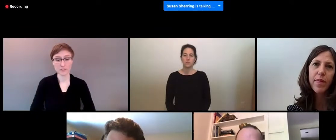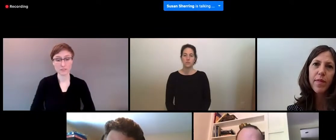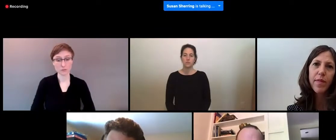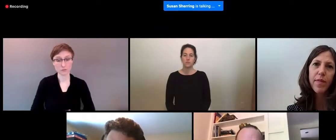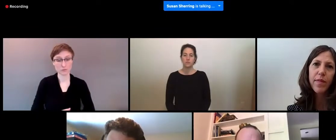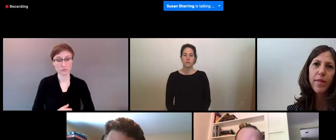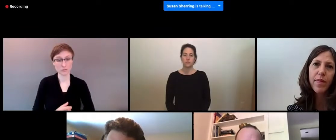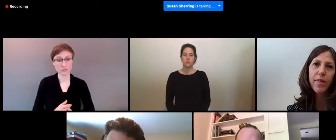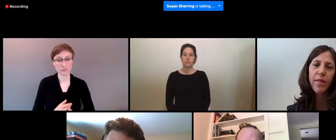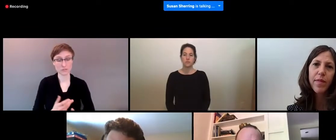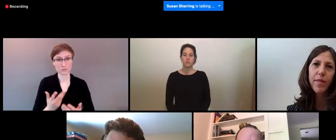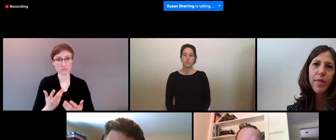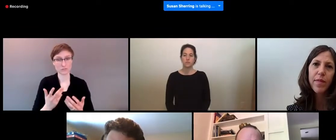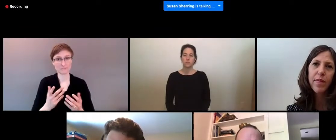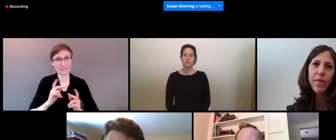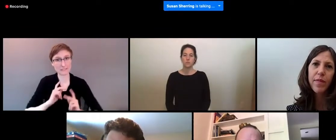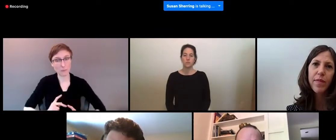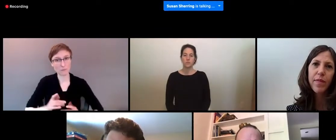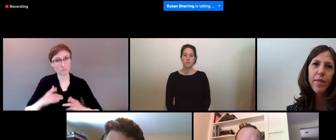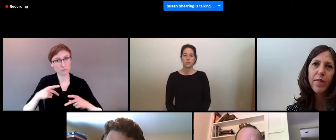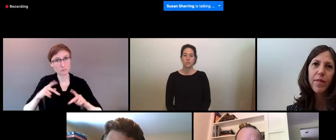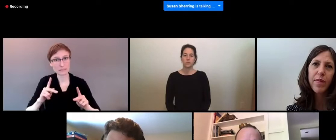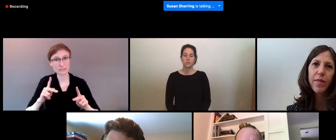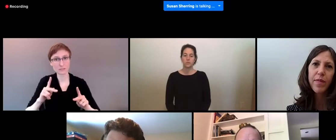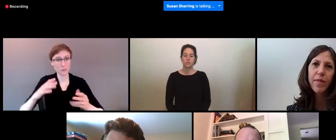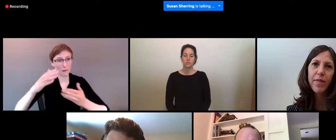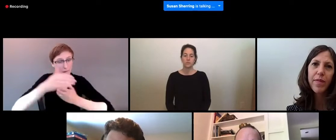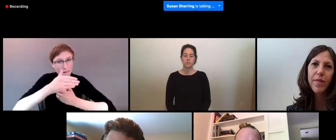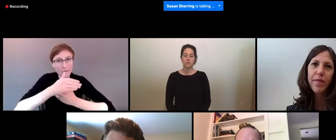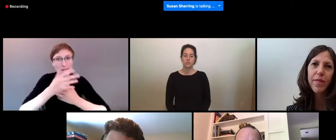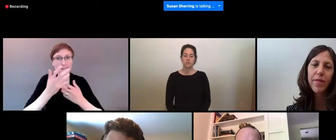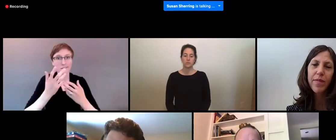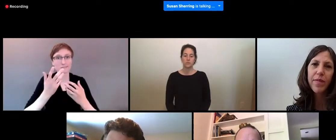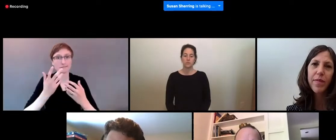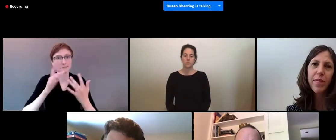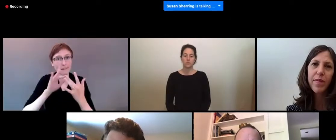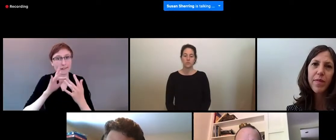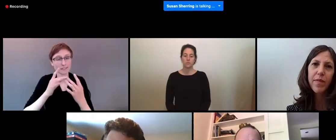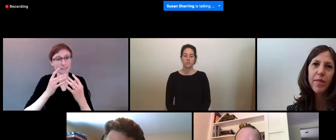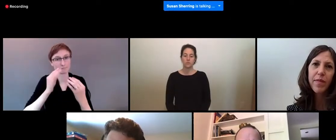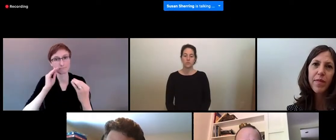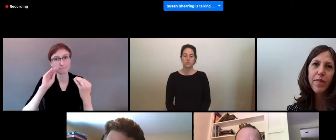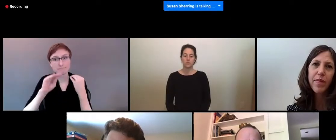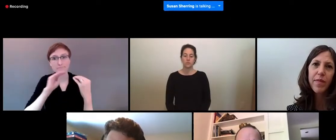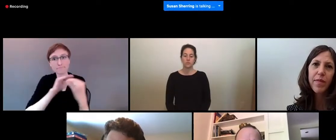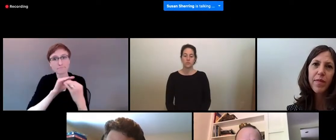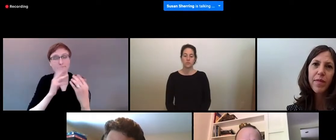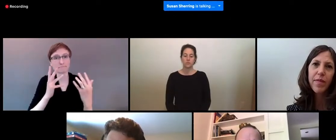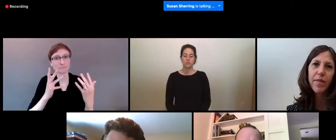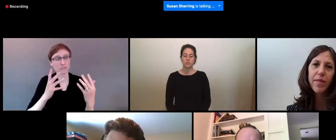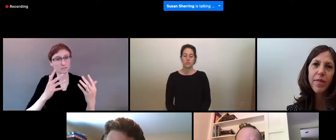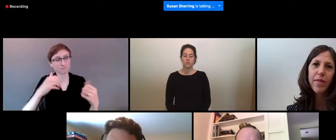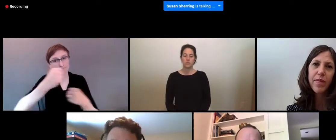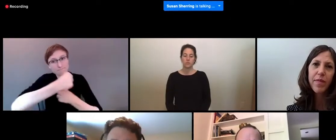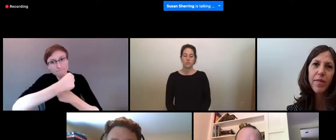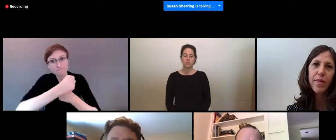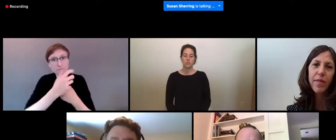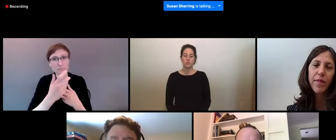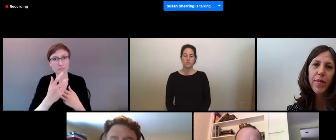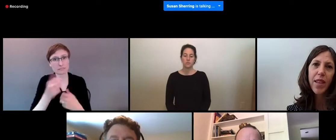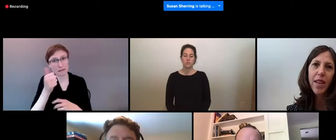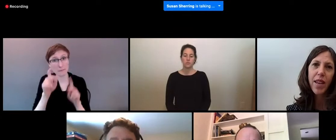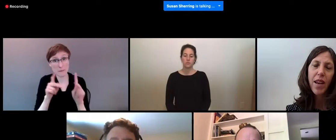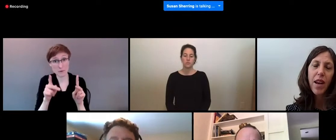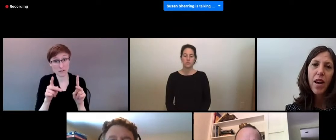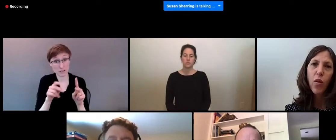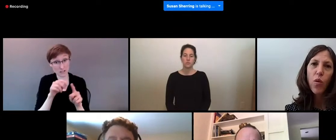touch, hug, kiss 10 people, are you comfortable with that decision?